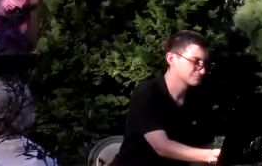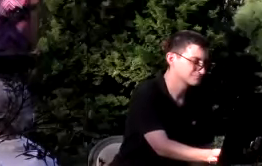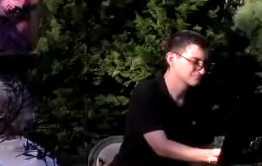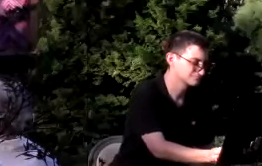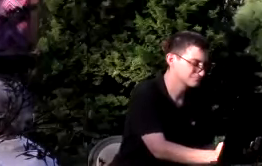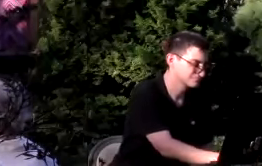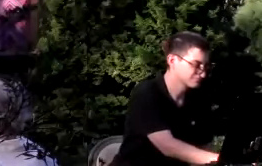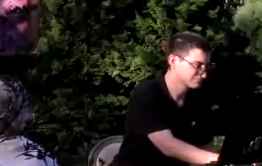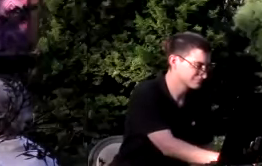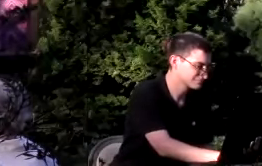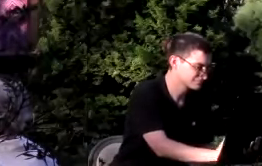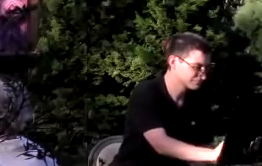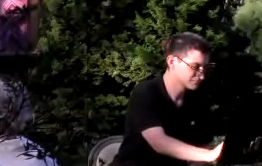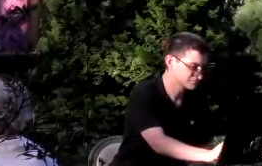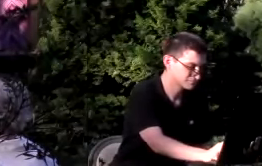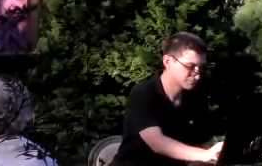Hashamayim, Yismechu